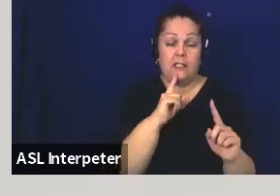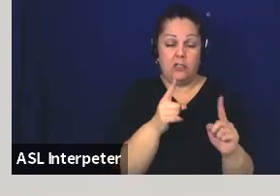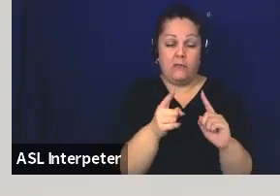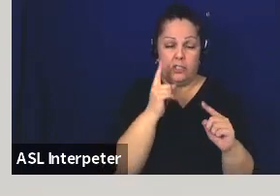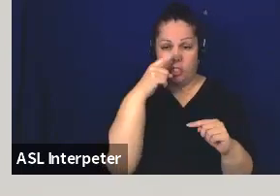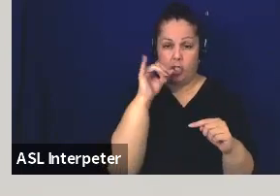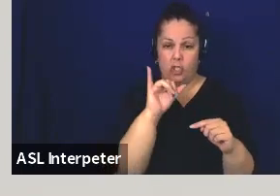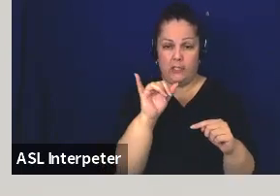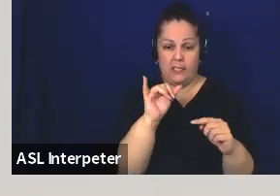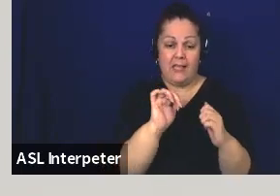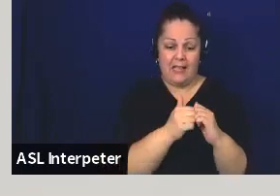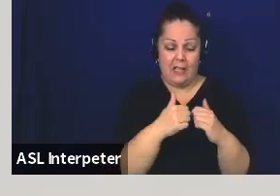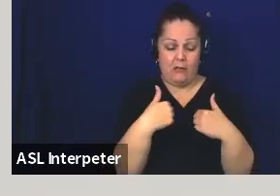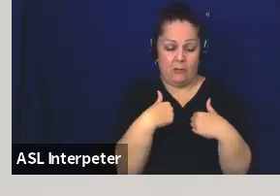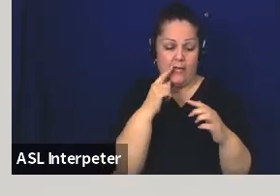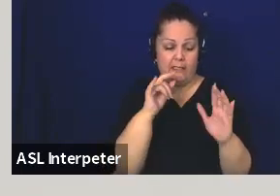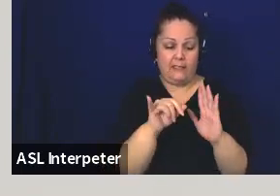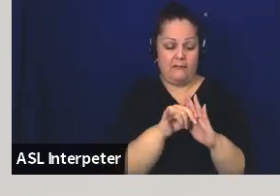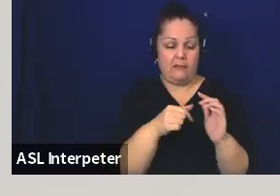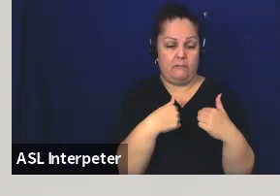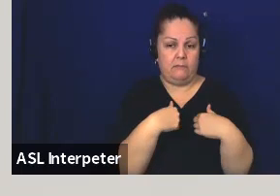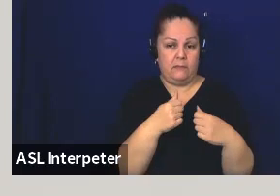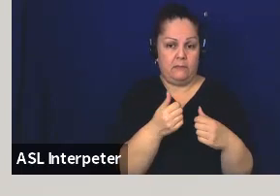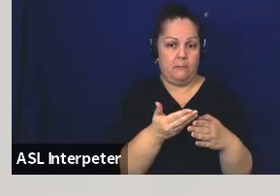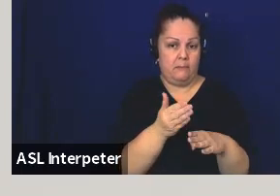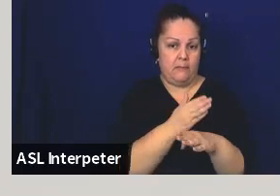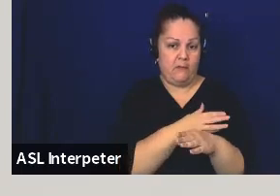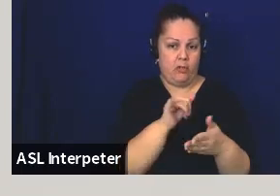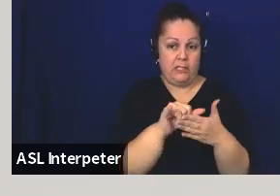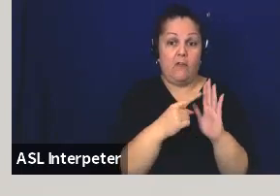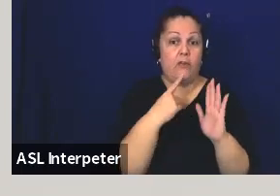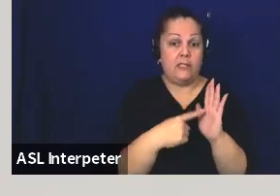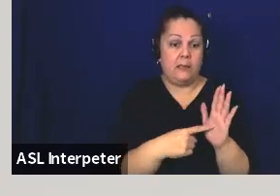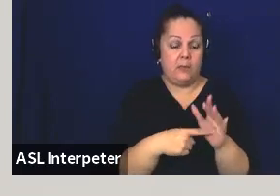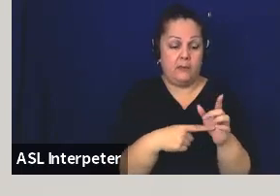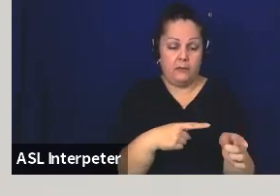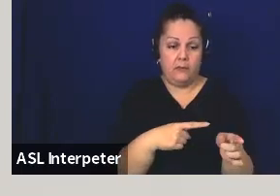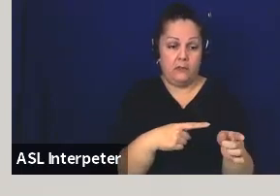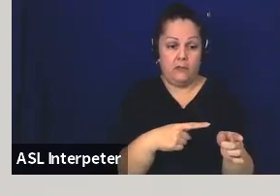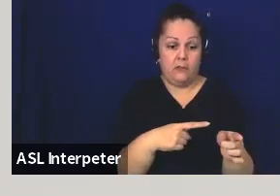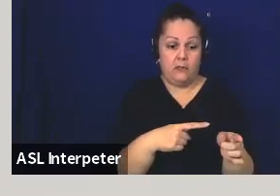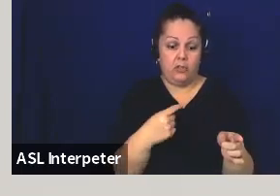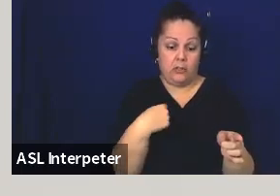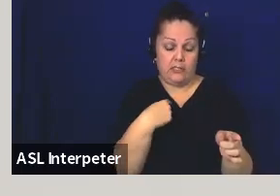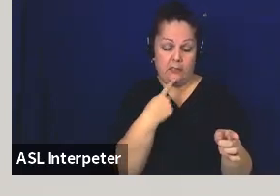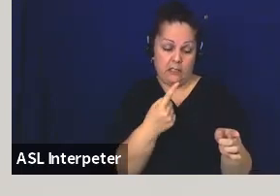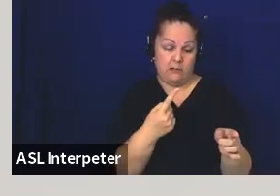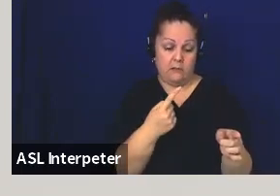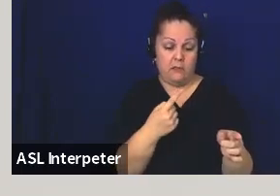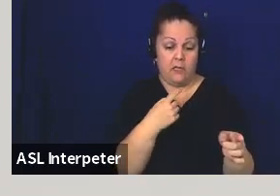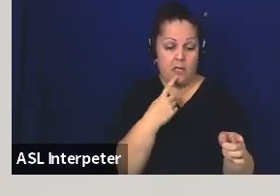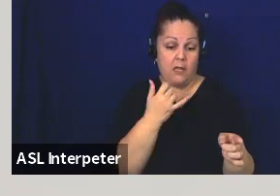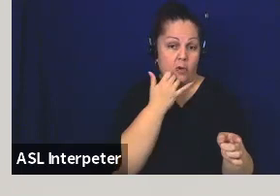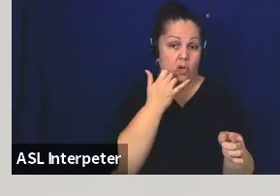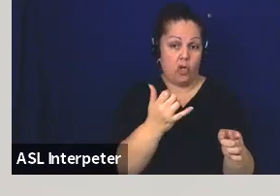look like, how should the stakeholder identify before disconnecting? For example, should the stakeholder identify as someone who's